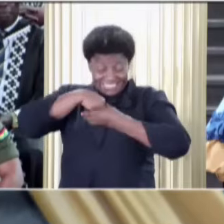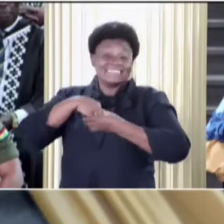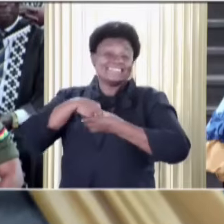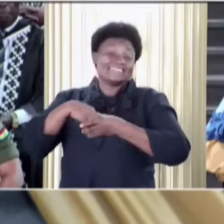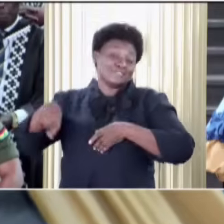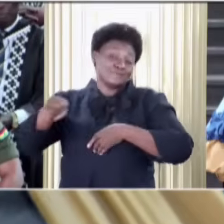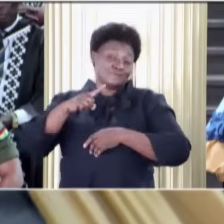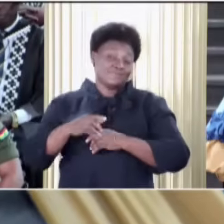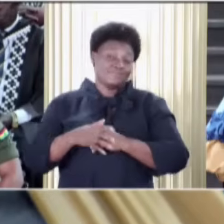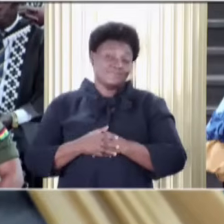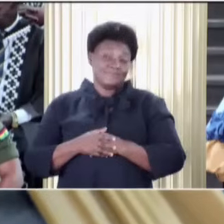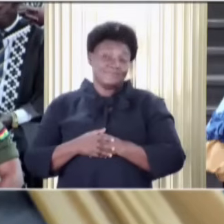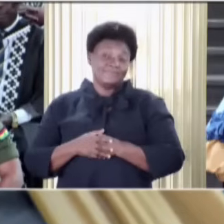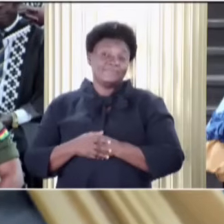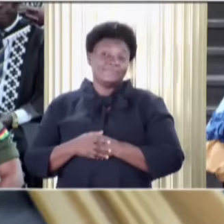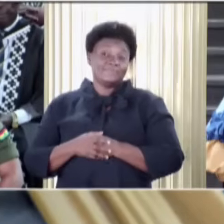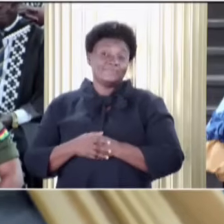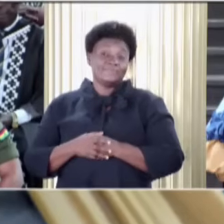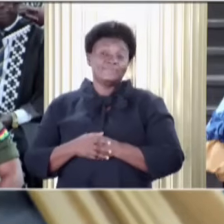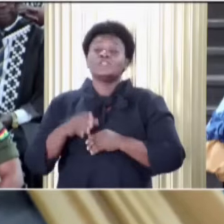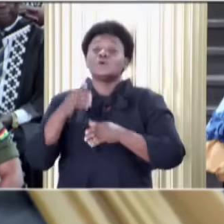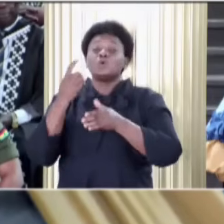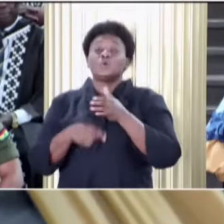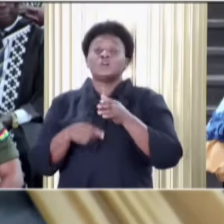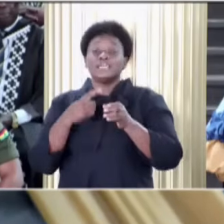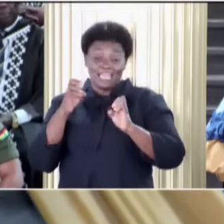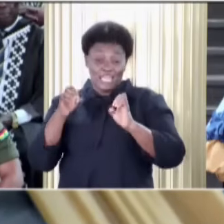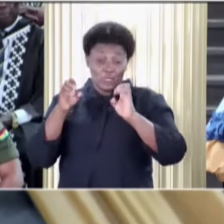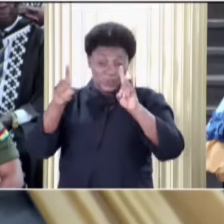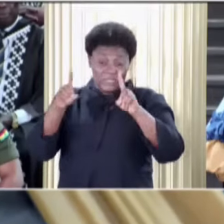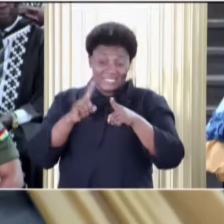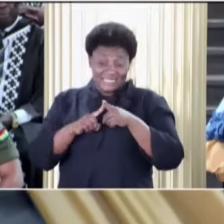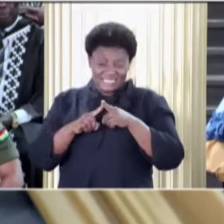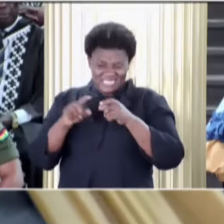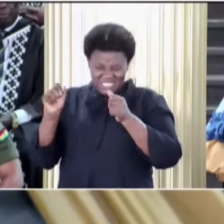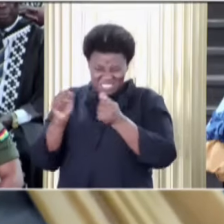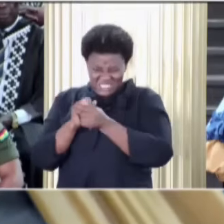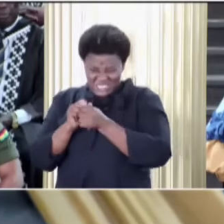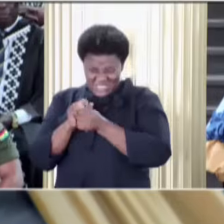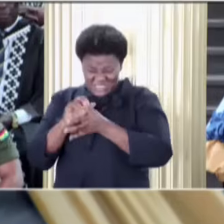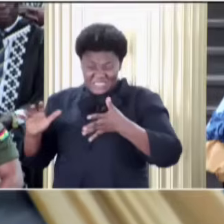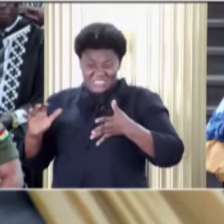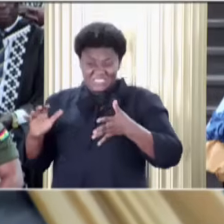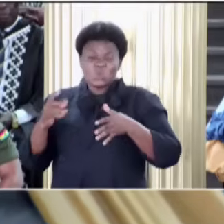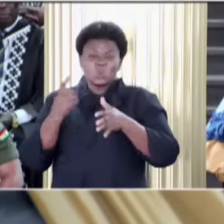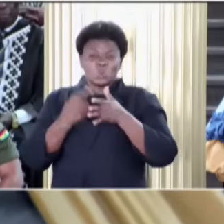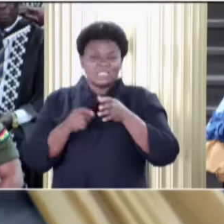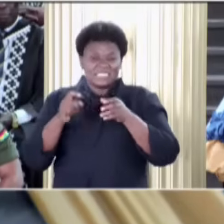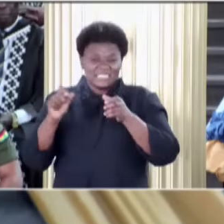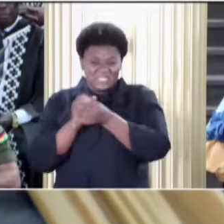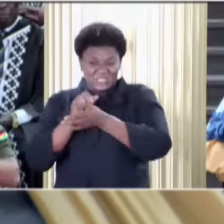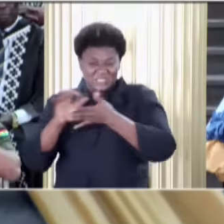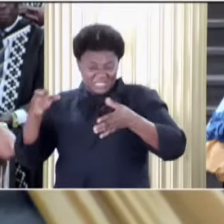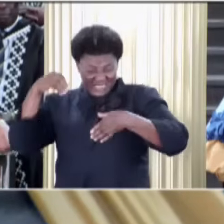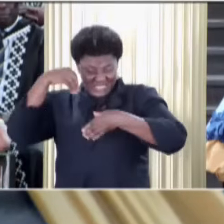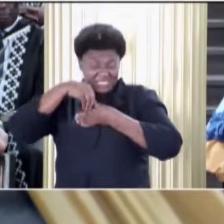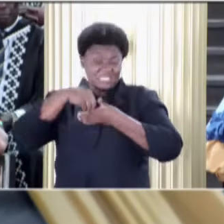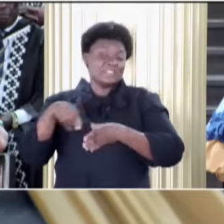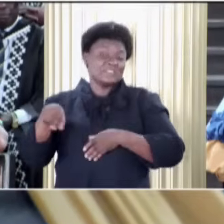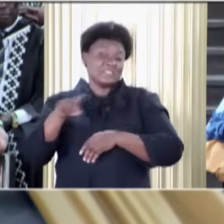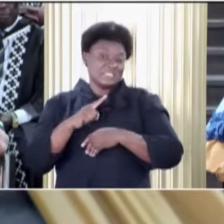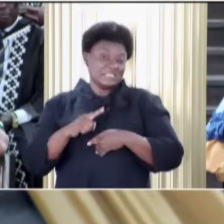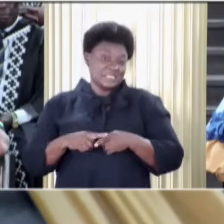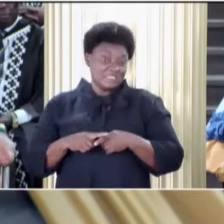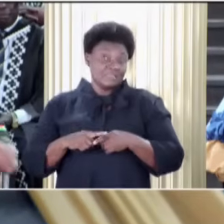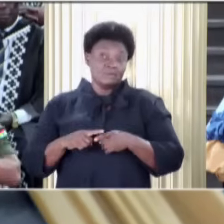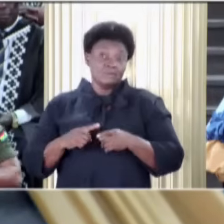your education. What has your education disrupted? What did it disrupt within you? Your very